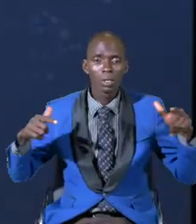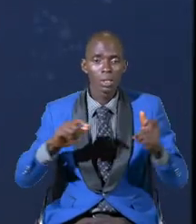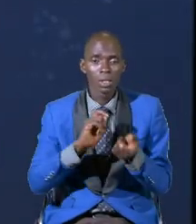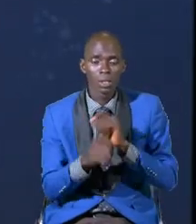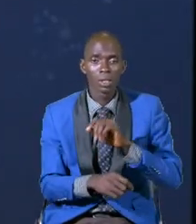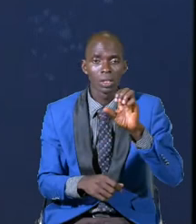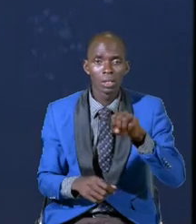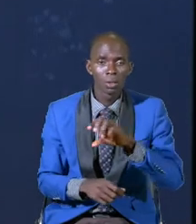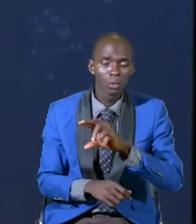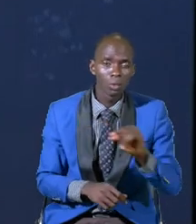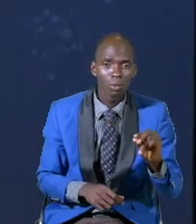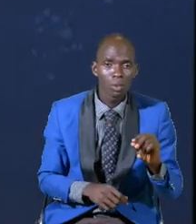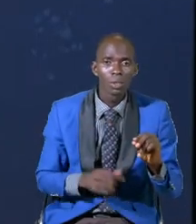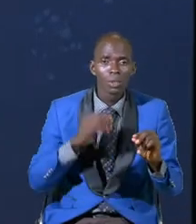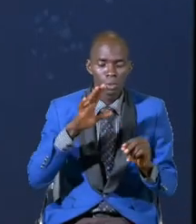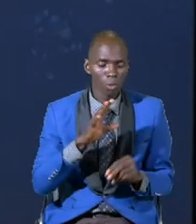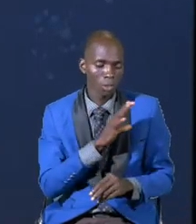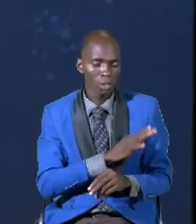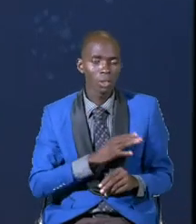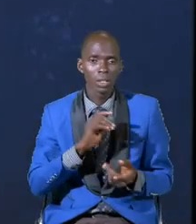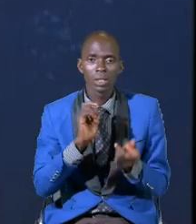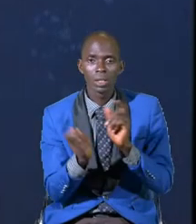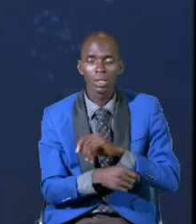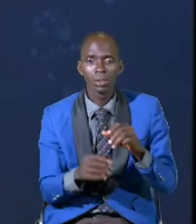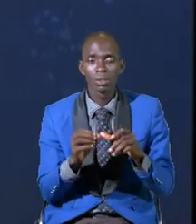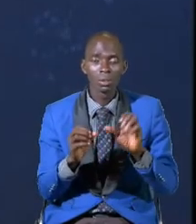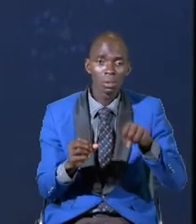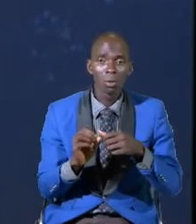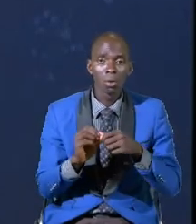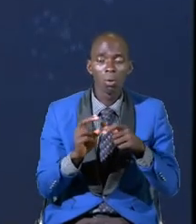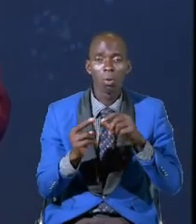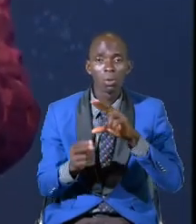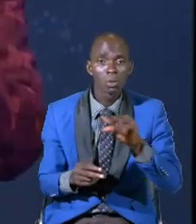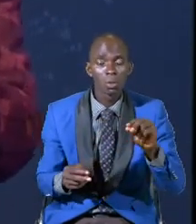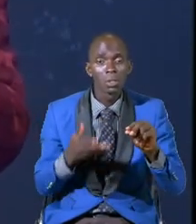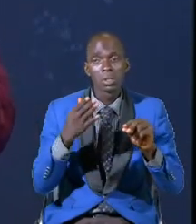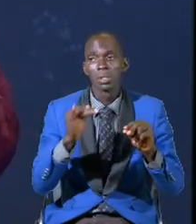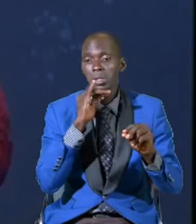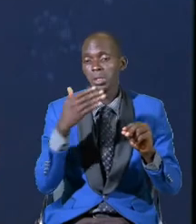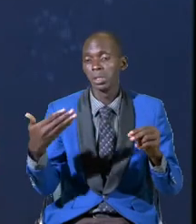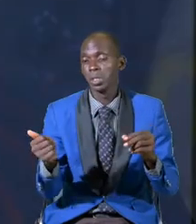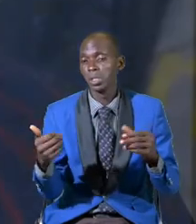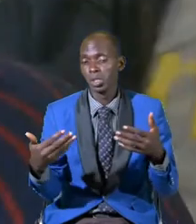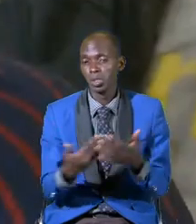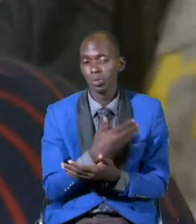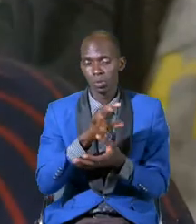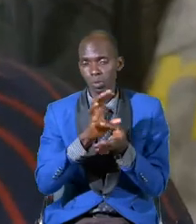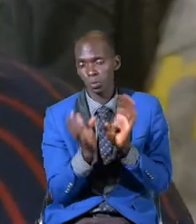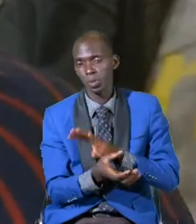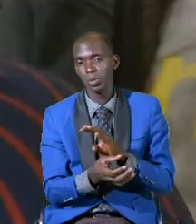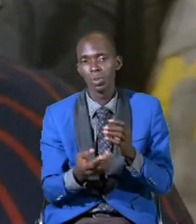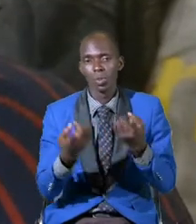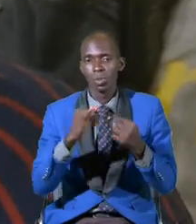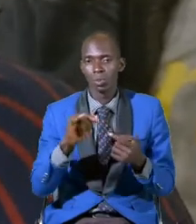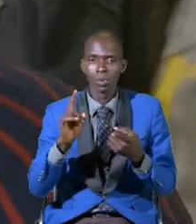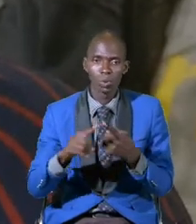that change? Your character, did that change? There's a new conversion coming to you today. I